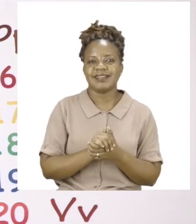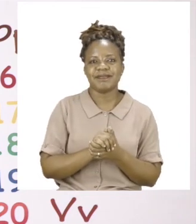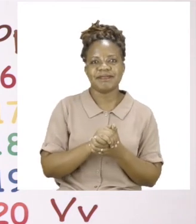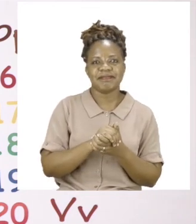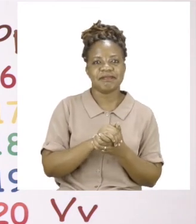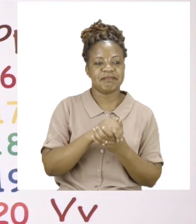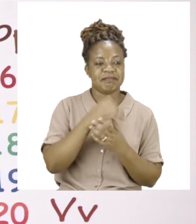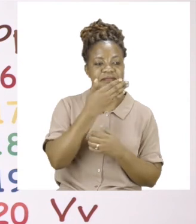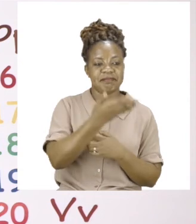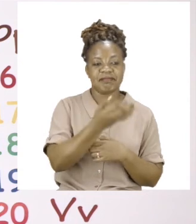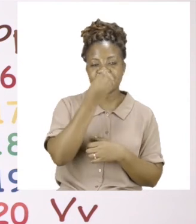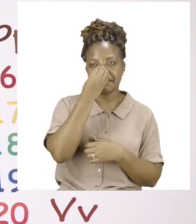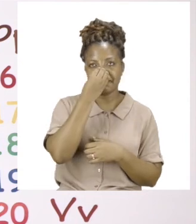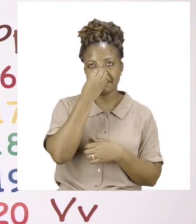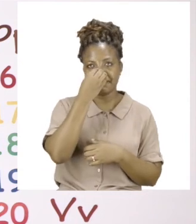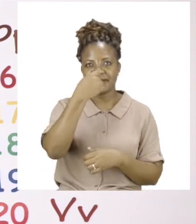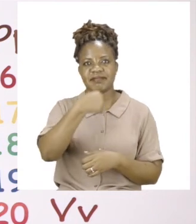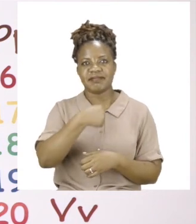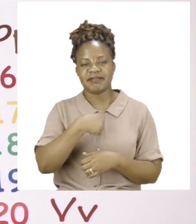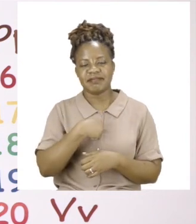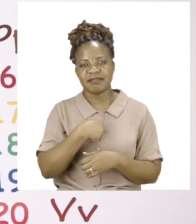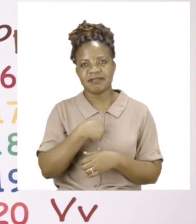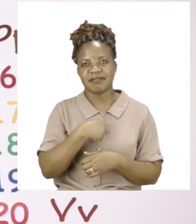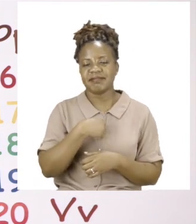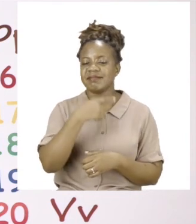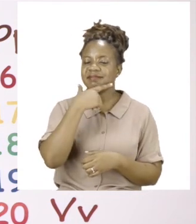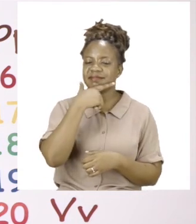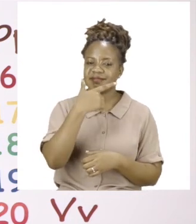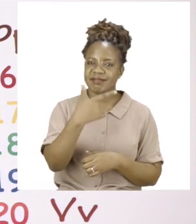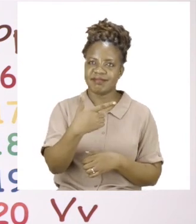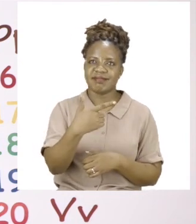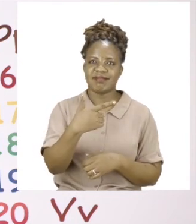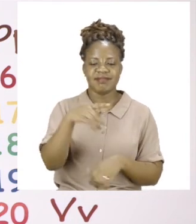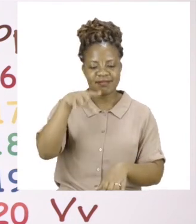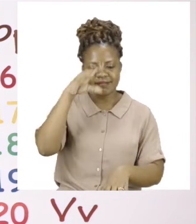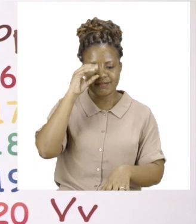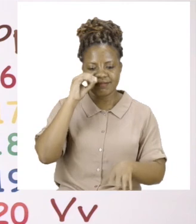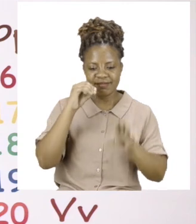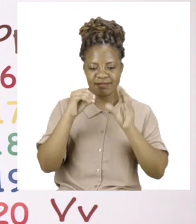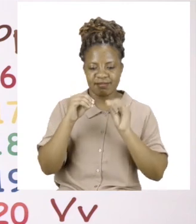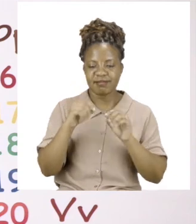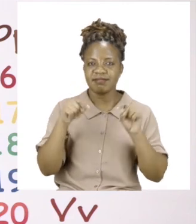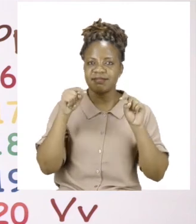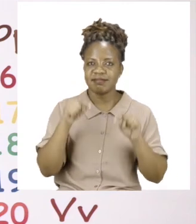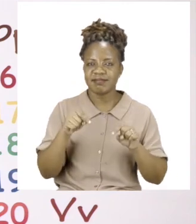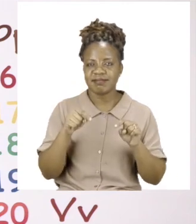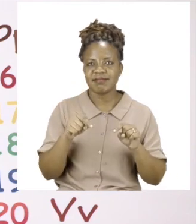So, from Zoshi and I, we would like to say thank you for joining us today